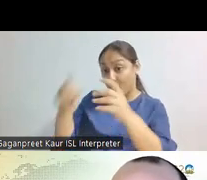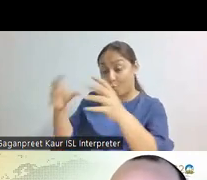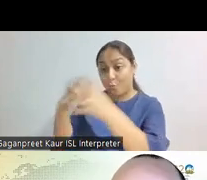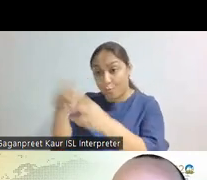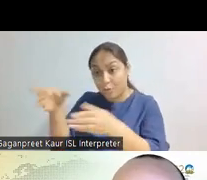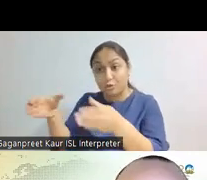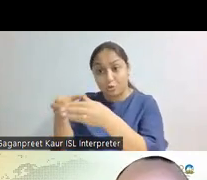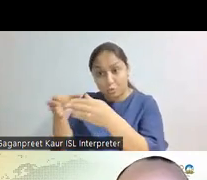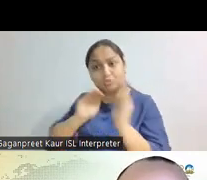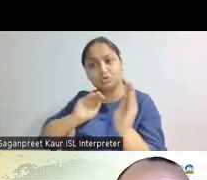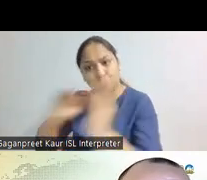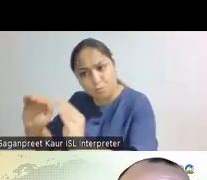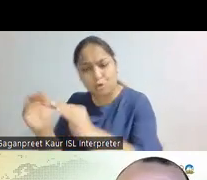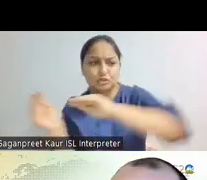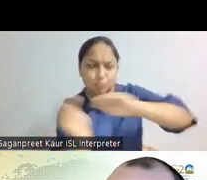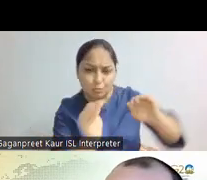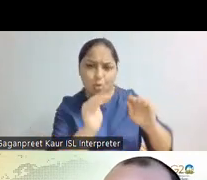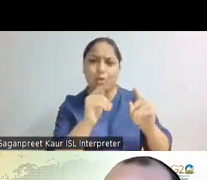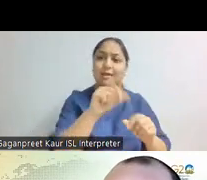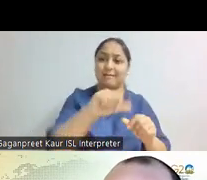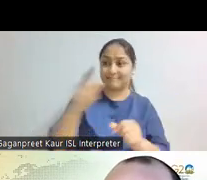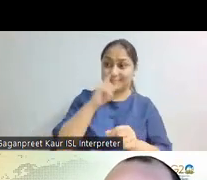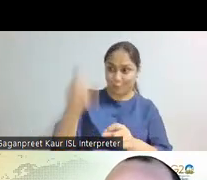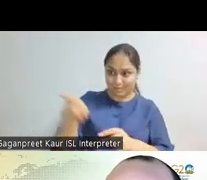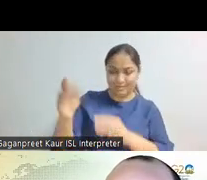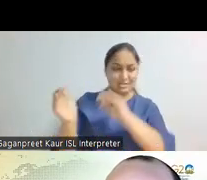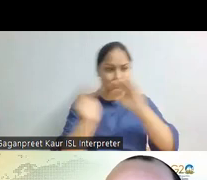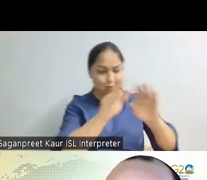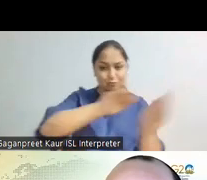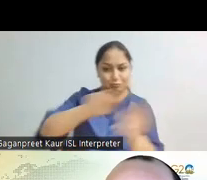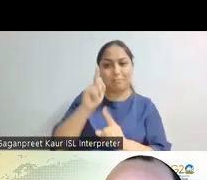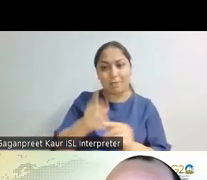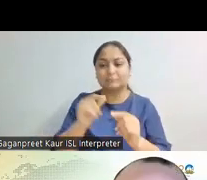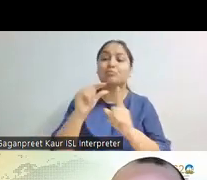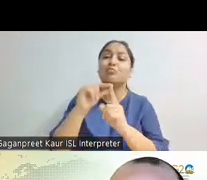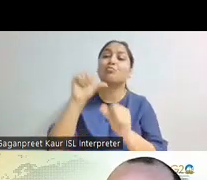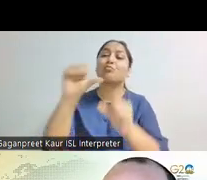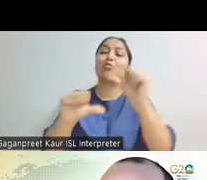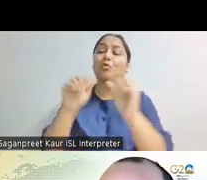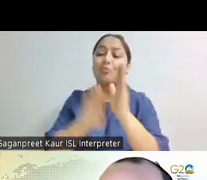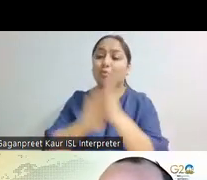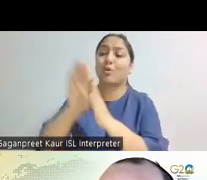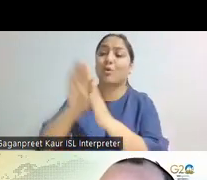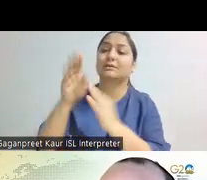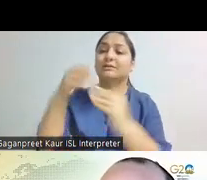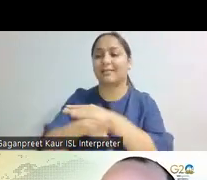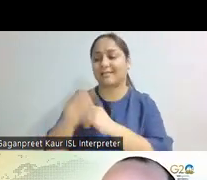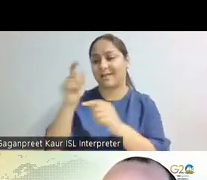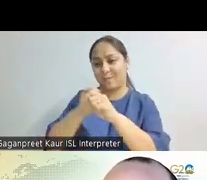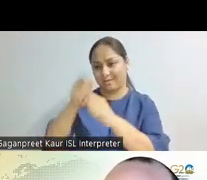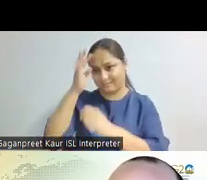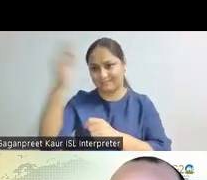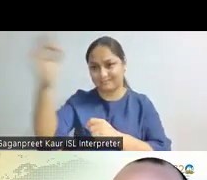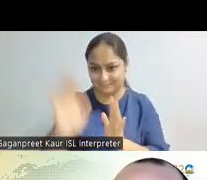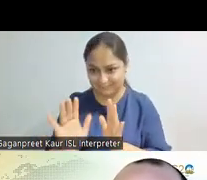groups can support each other to progress in their own careers. And then very finally, we had two general points that came